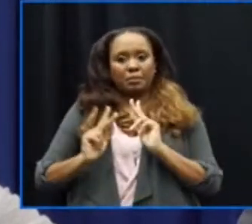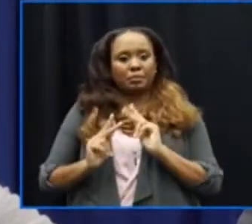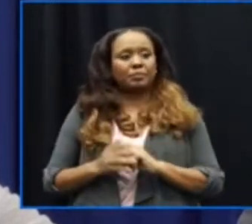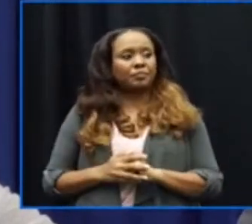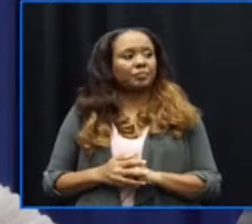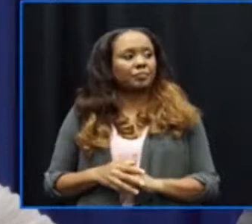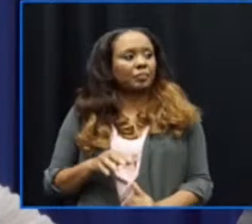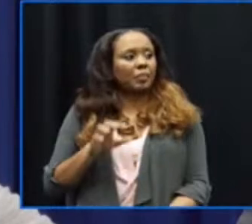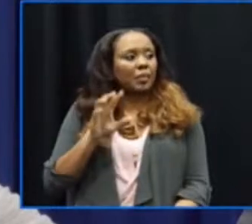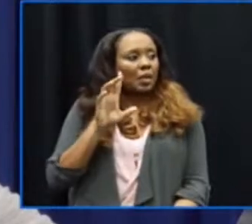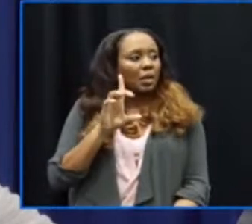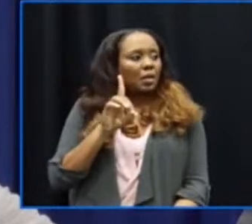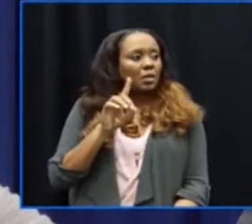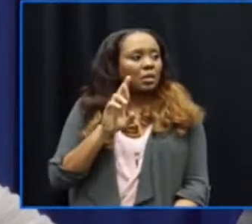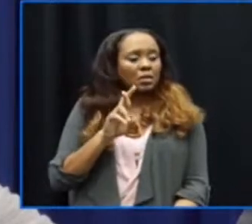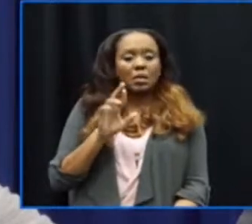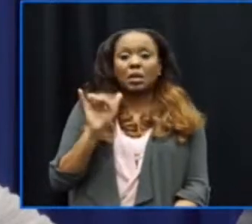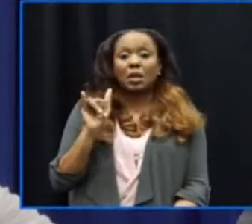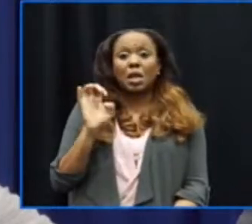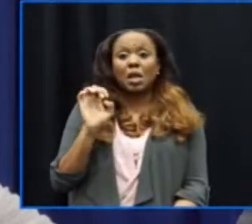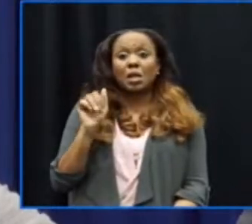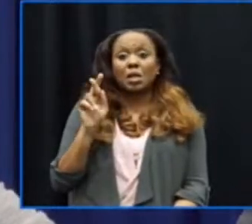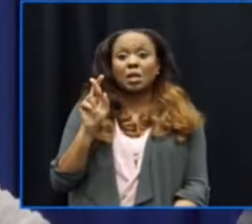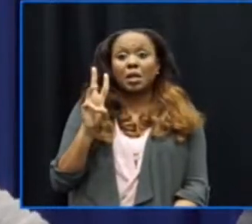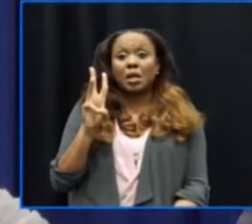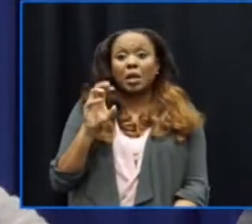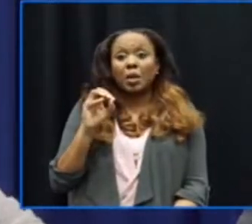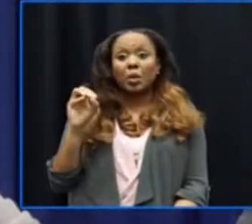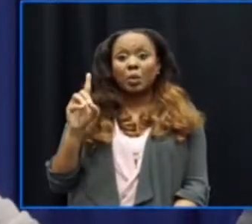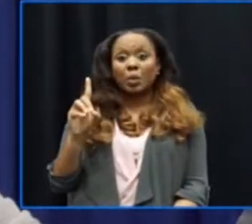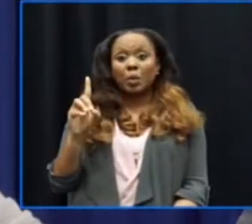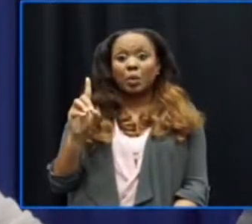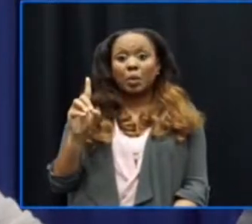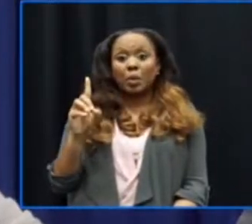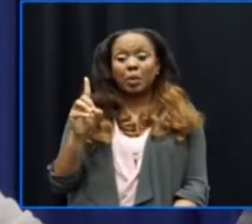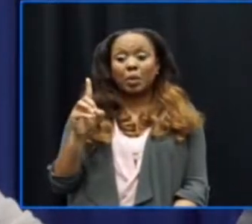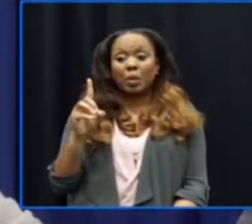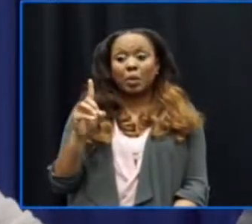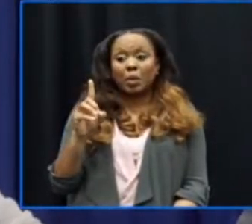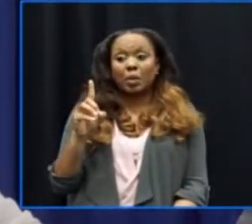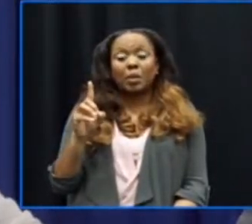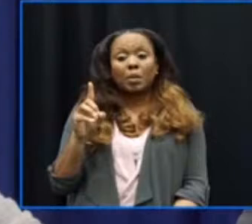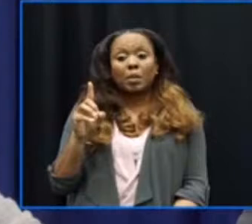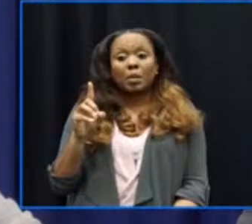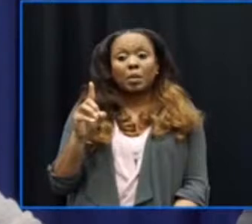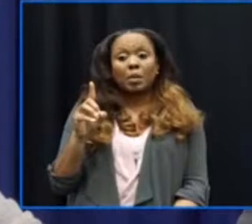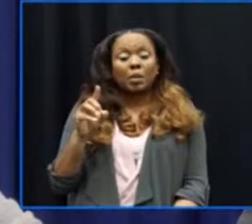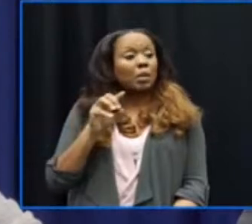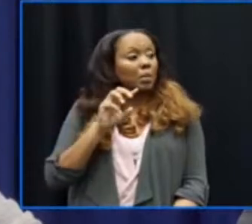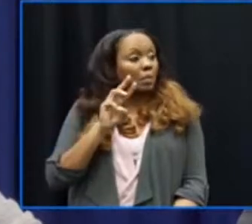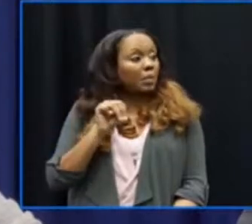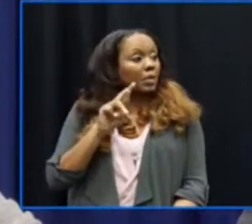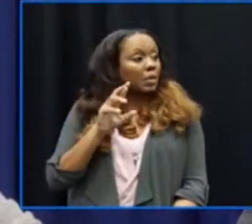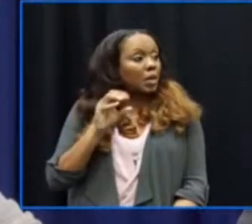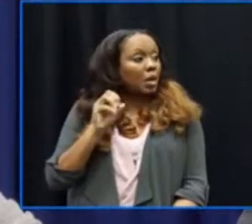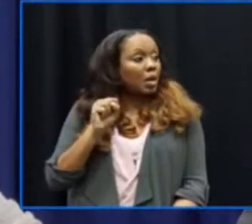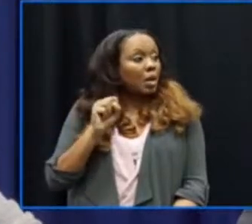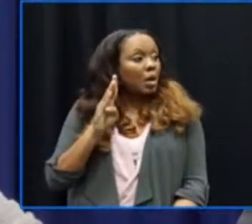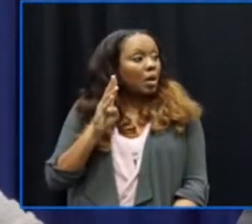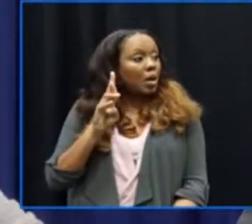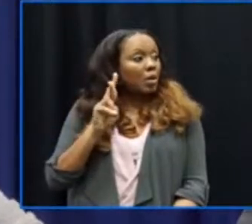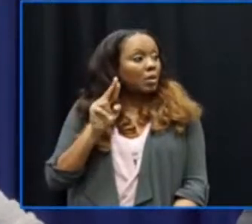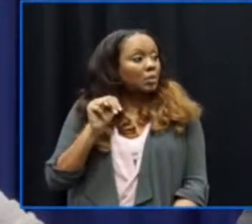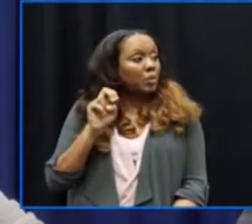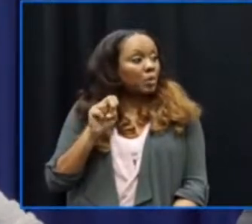Dr. Yearwood, obviously, I would more than happy to ask Mr. Osborne to stay on or to come back and to